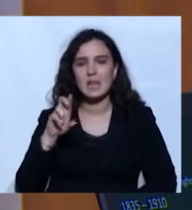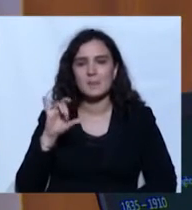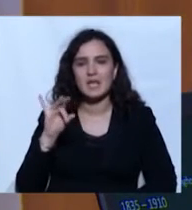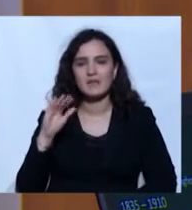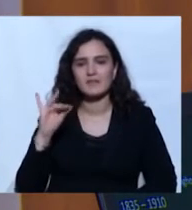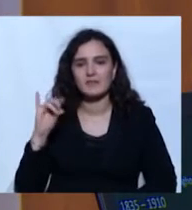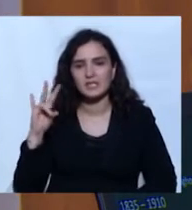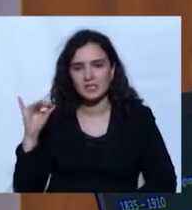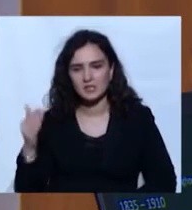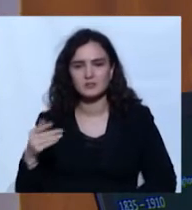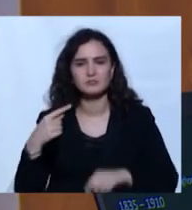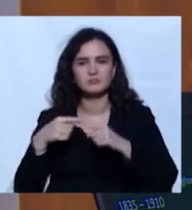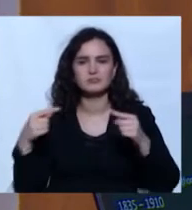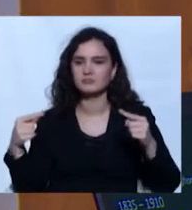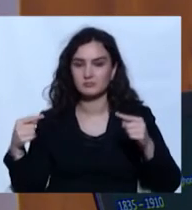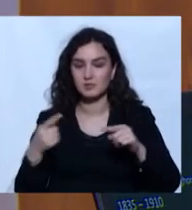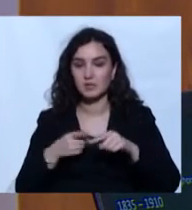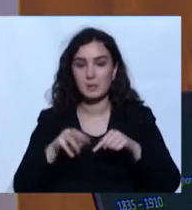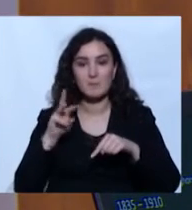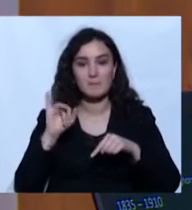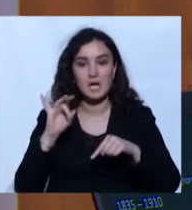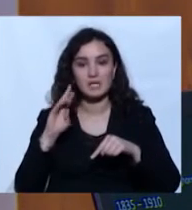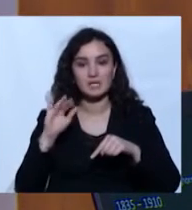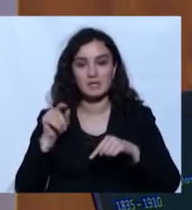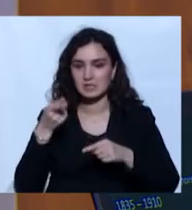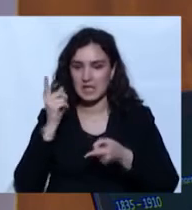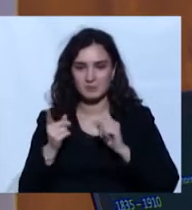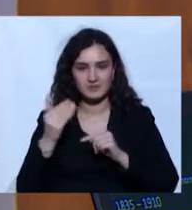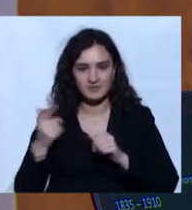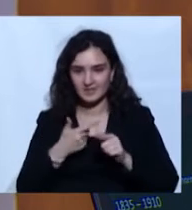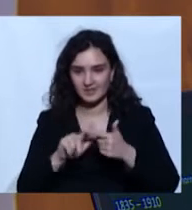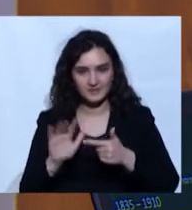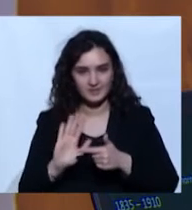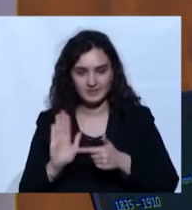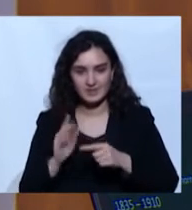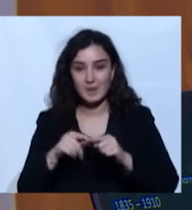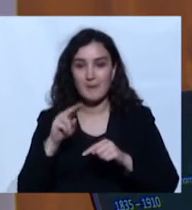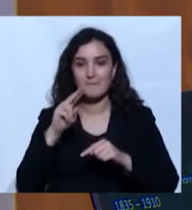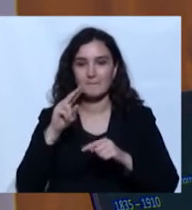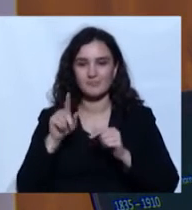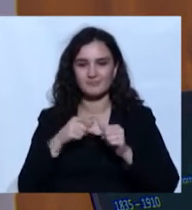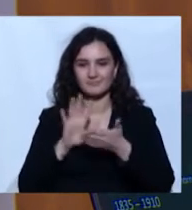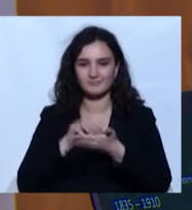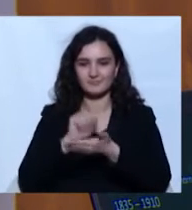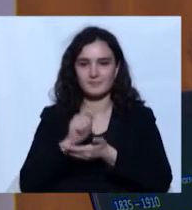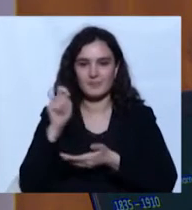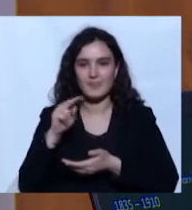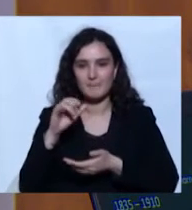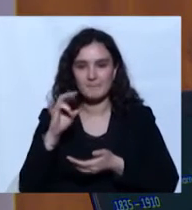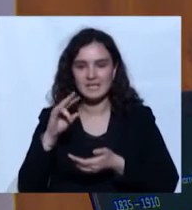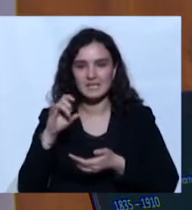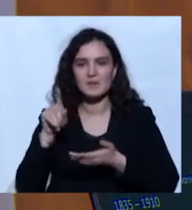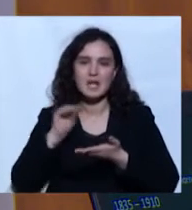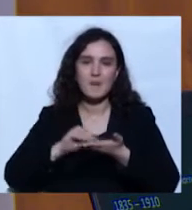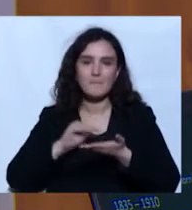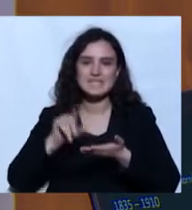Finn. It might surprise you to know, Samantha, Mark Twain is not his real name. It's a pen name, what